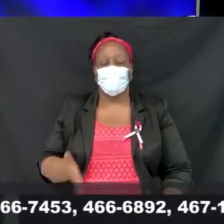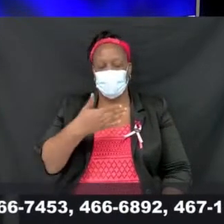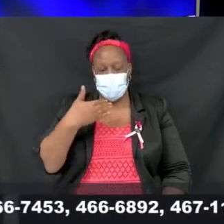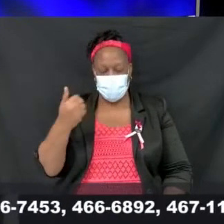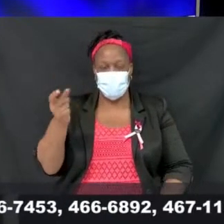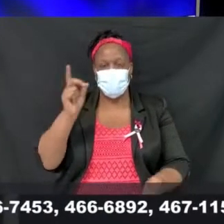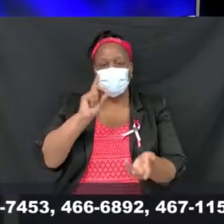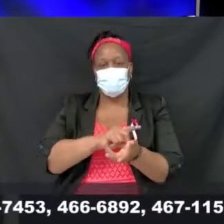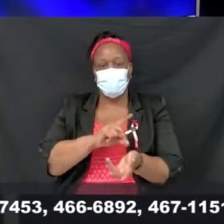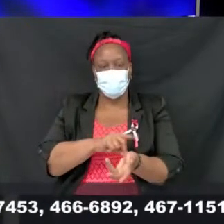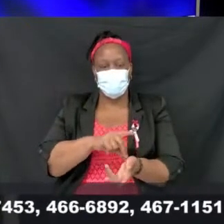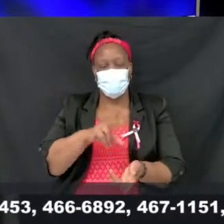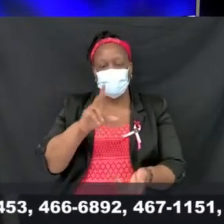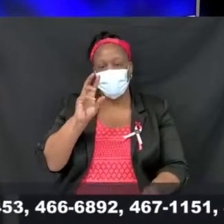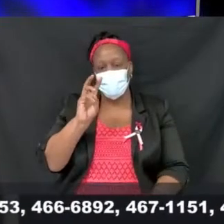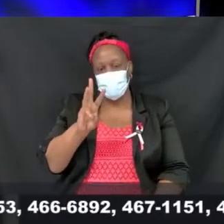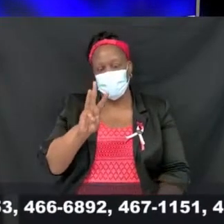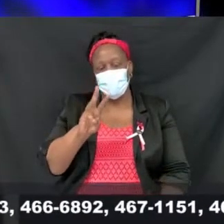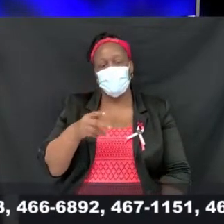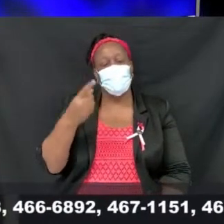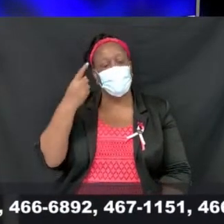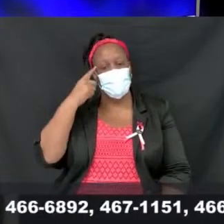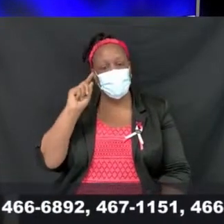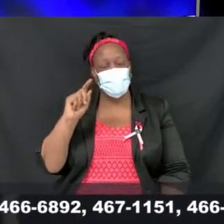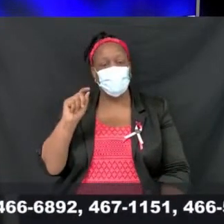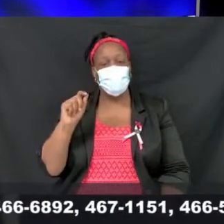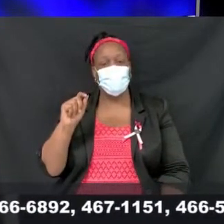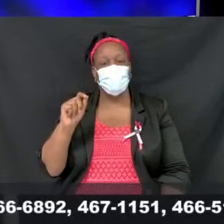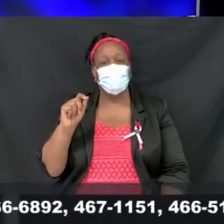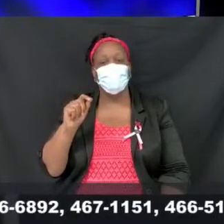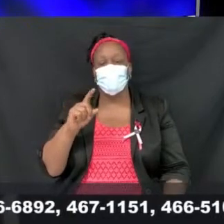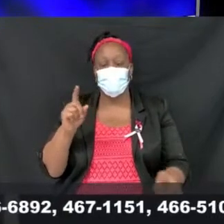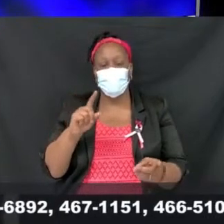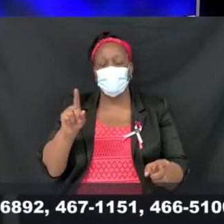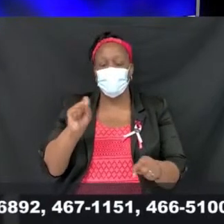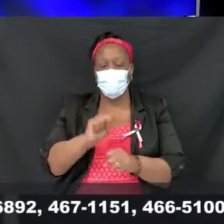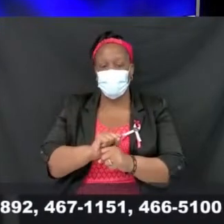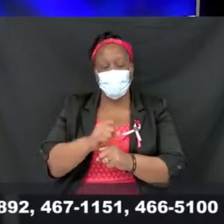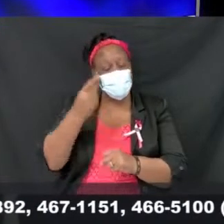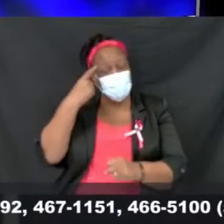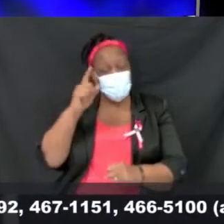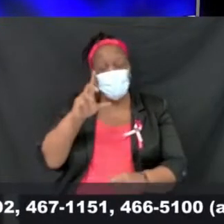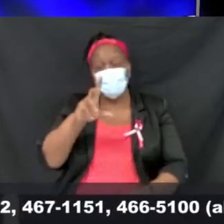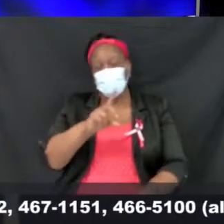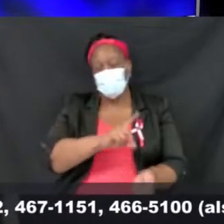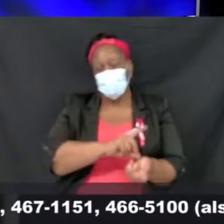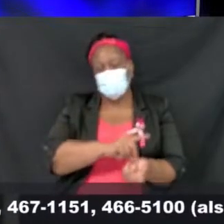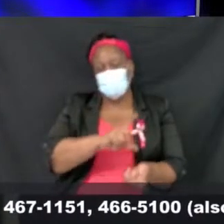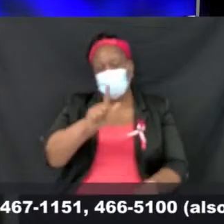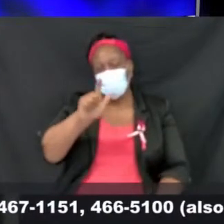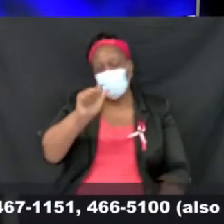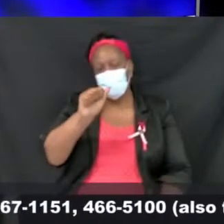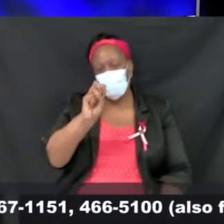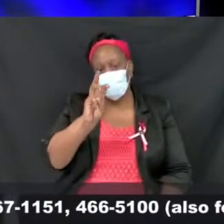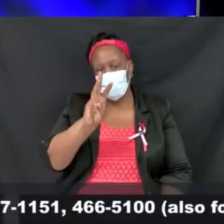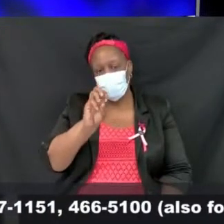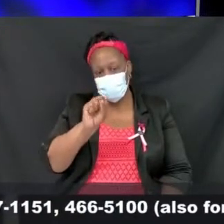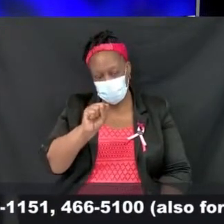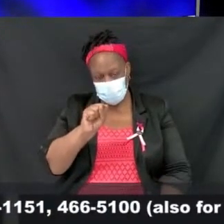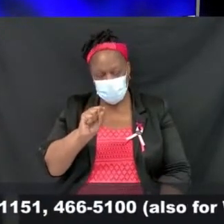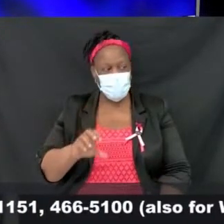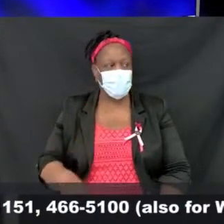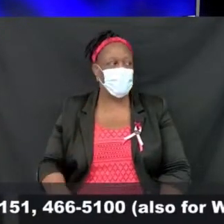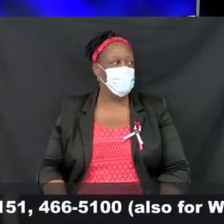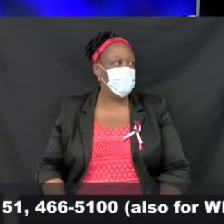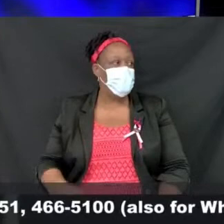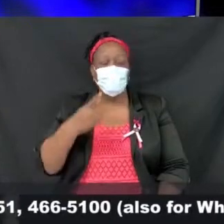our acting Chief Medical Officer, and he still remains the Medical Chief of Staff at the Joseph St.